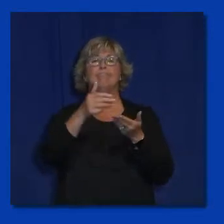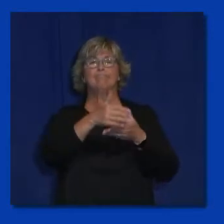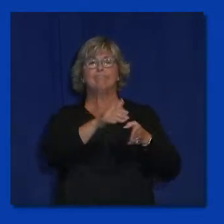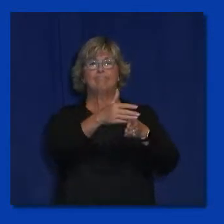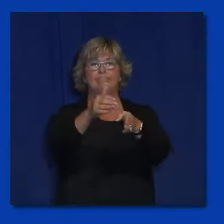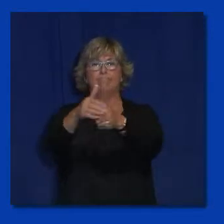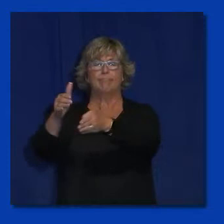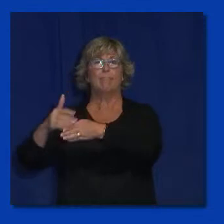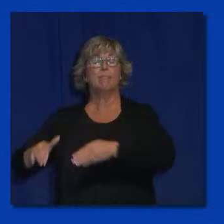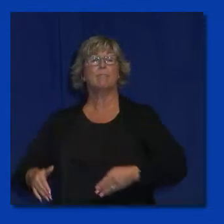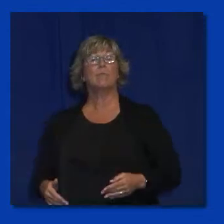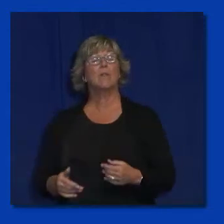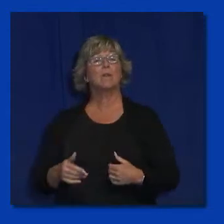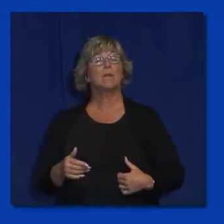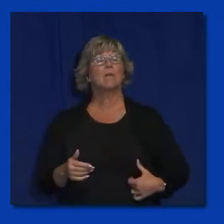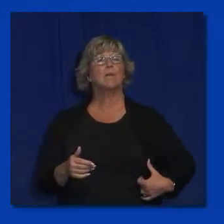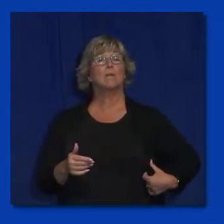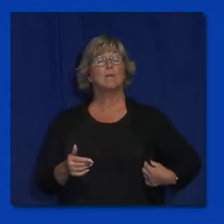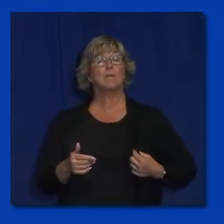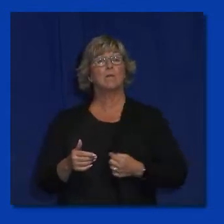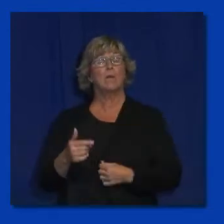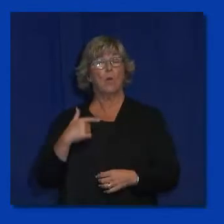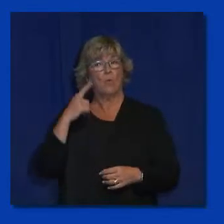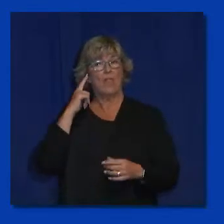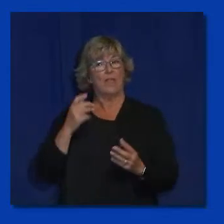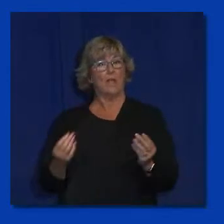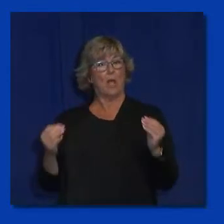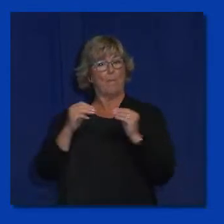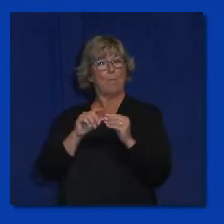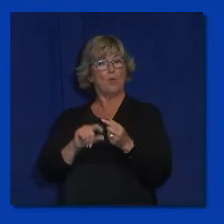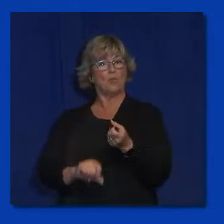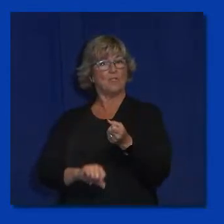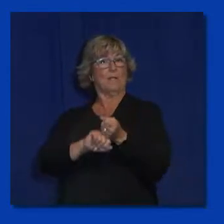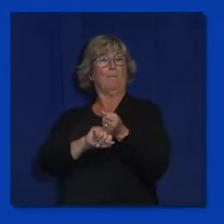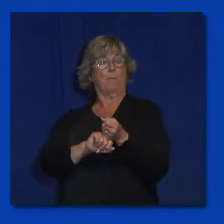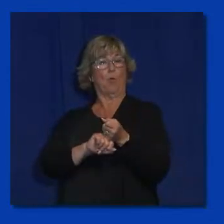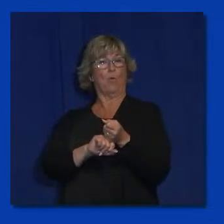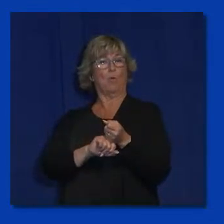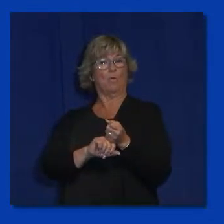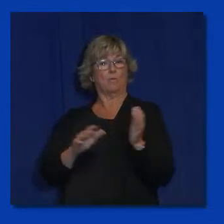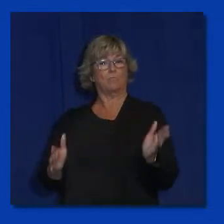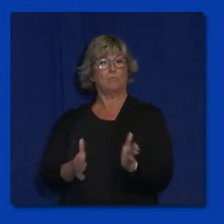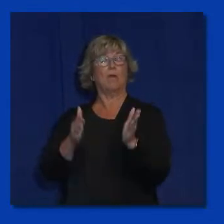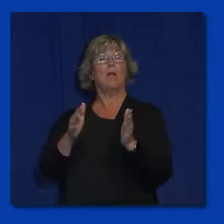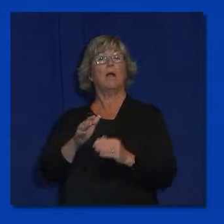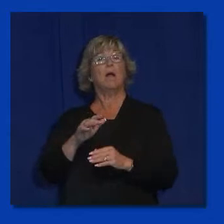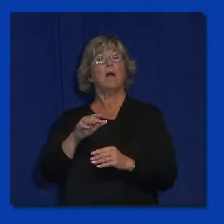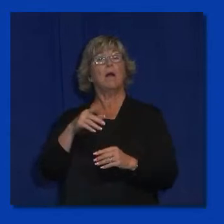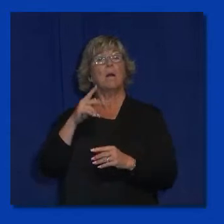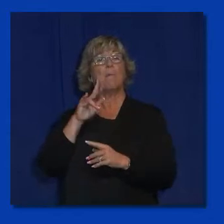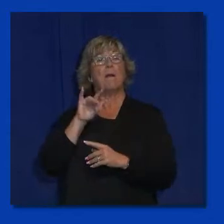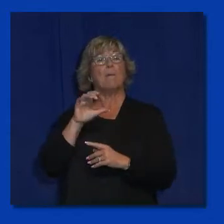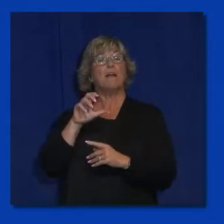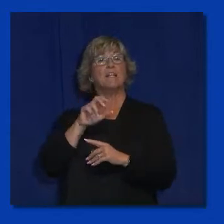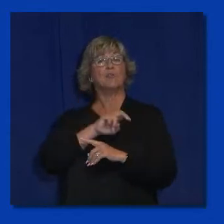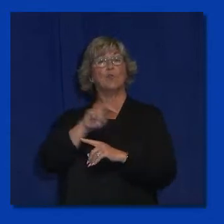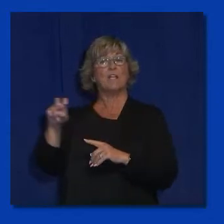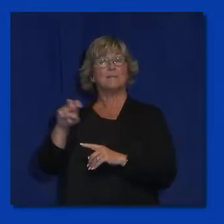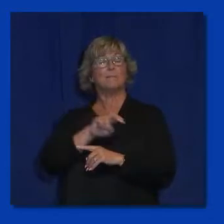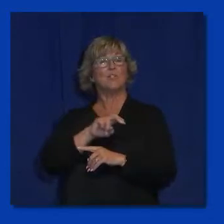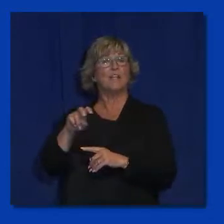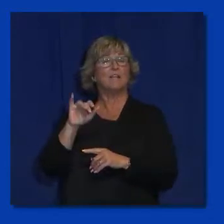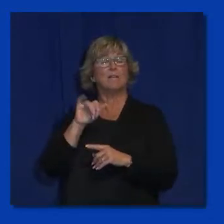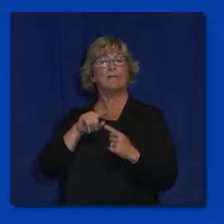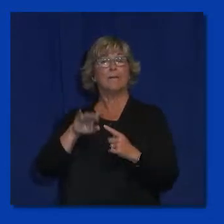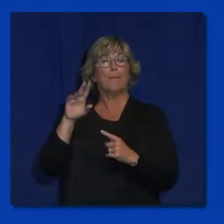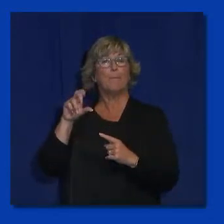relief package, believe that we can do more to support and bolster public transit in the state of California. And that's why we